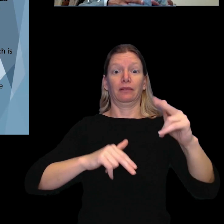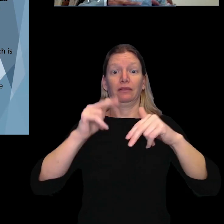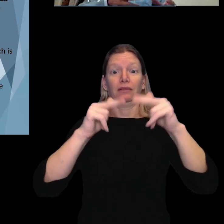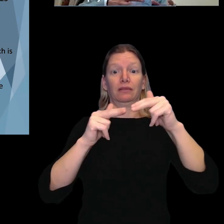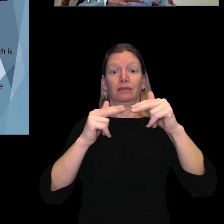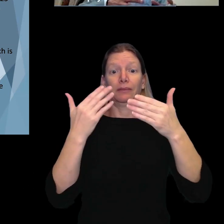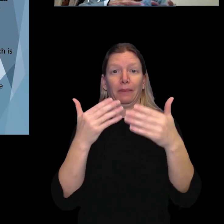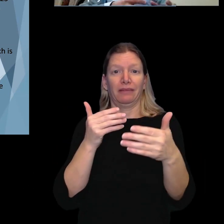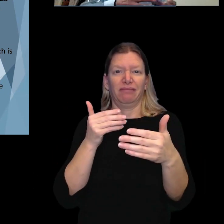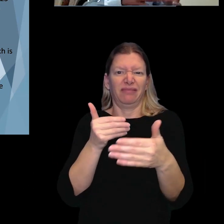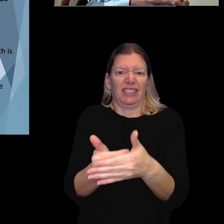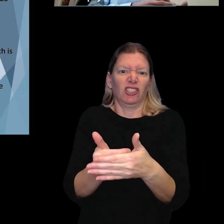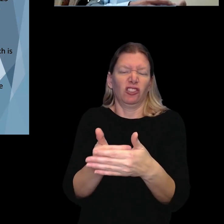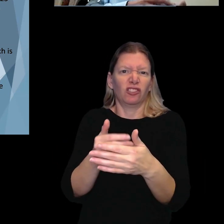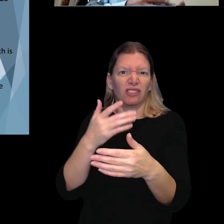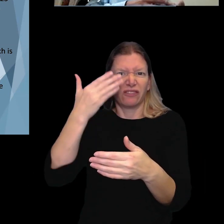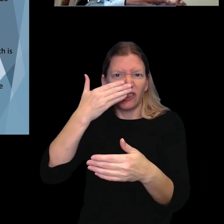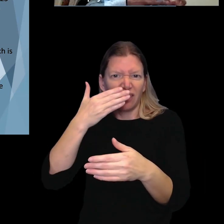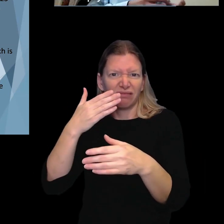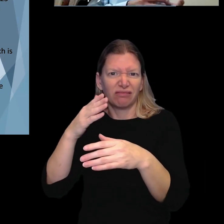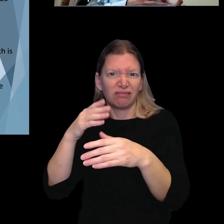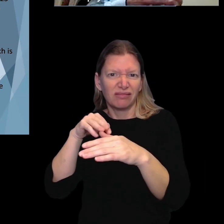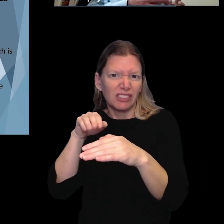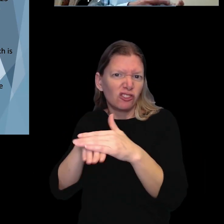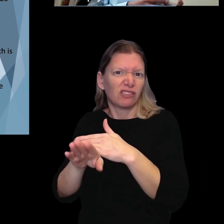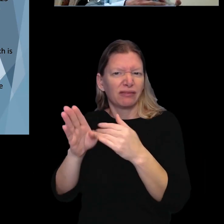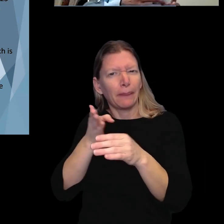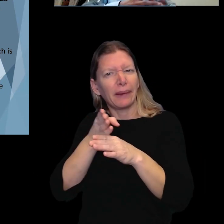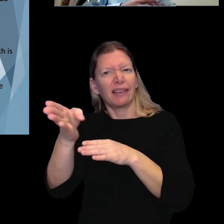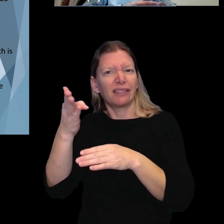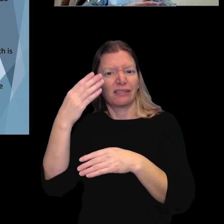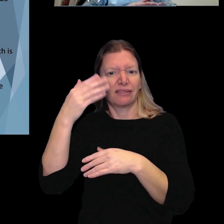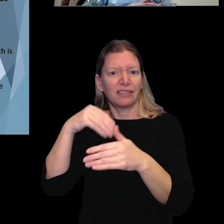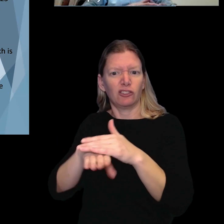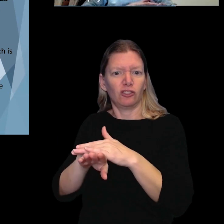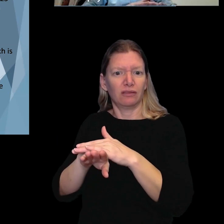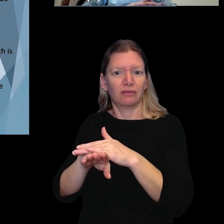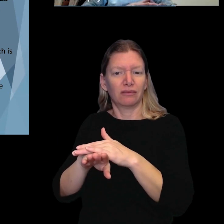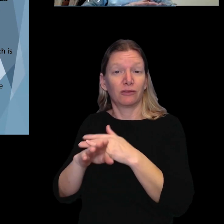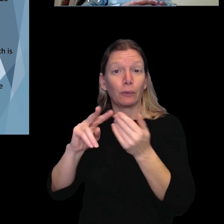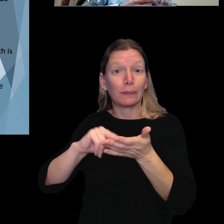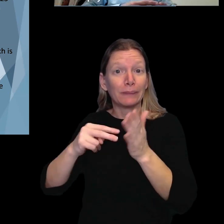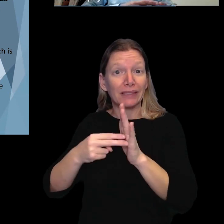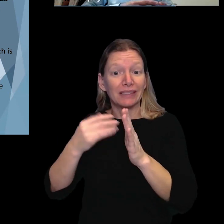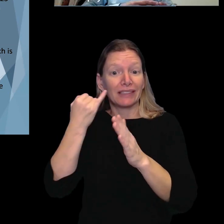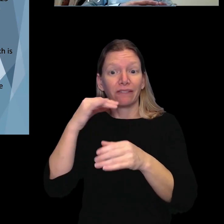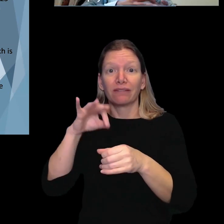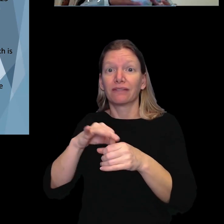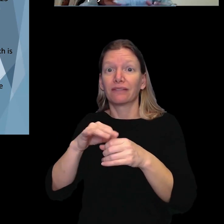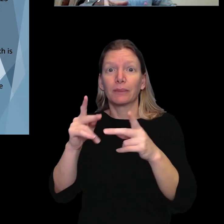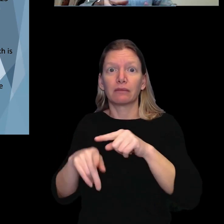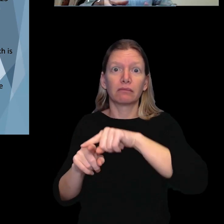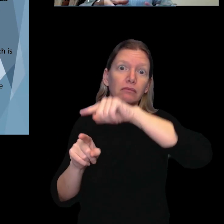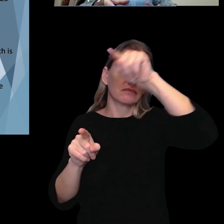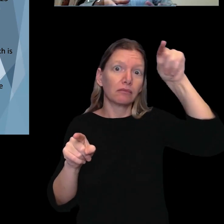parking for the building may be located near the main entrance to the building. If